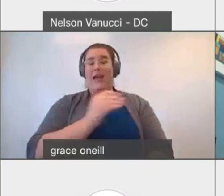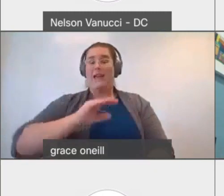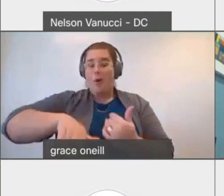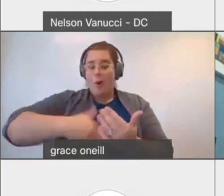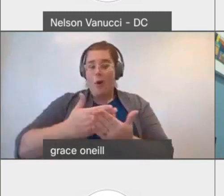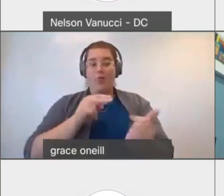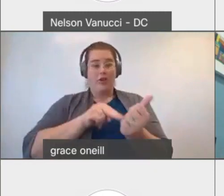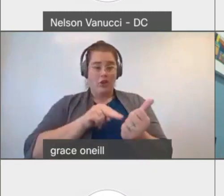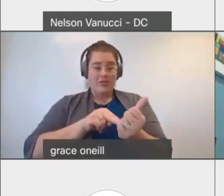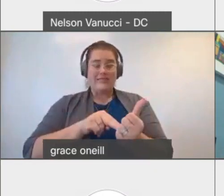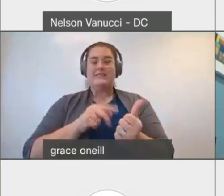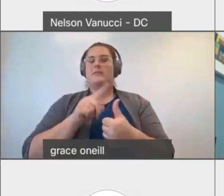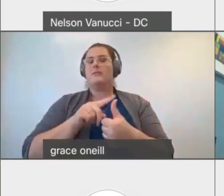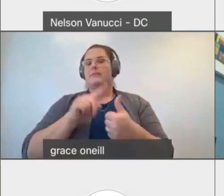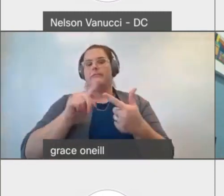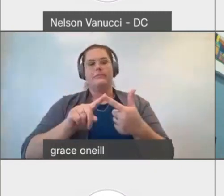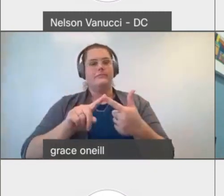LPNs, I believe,